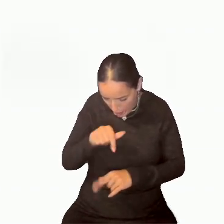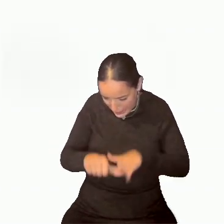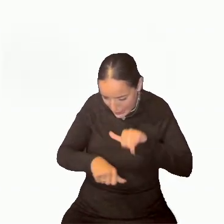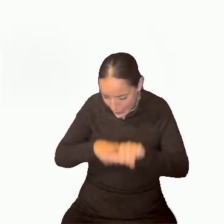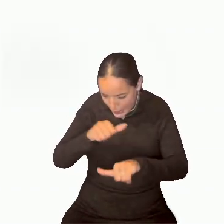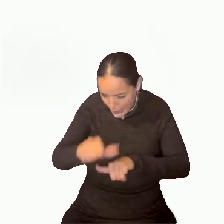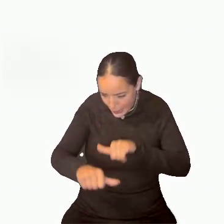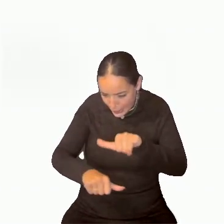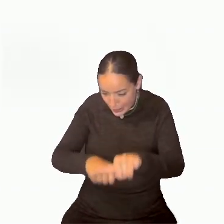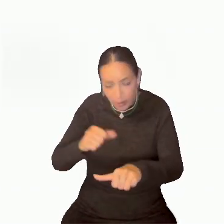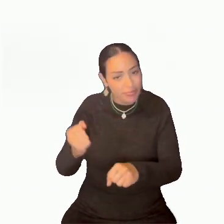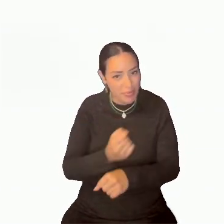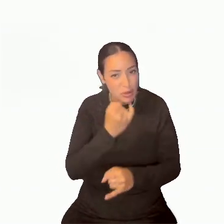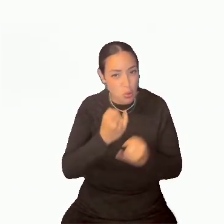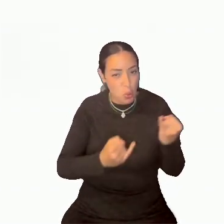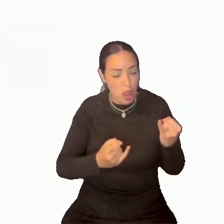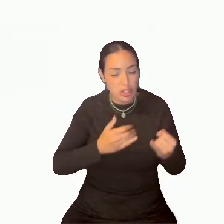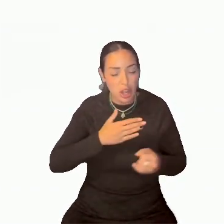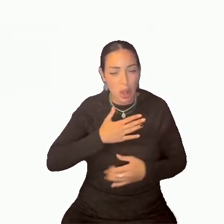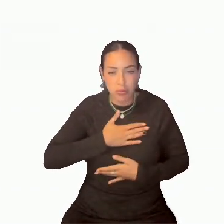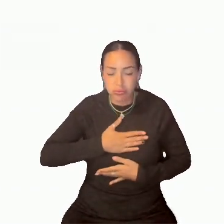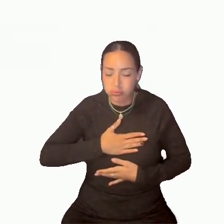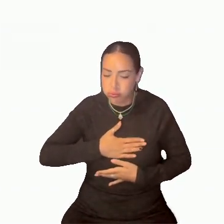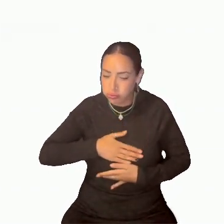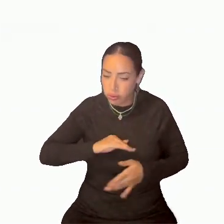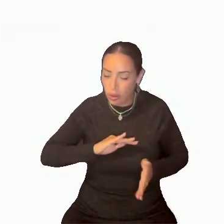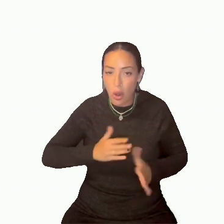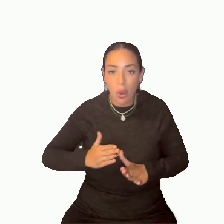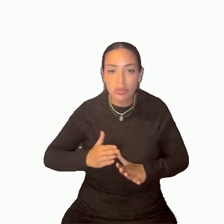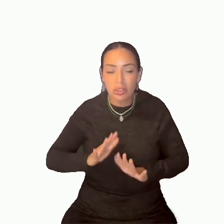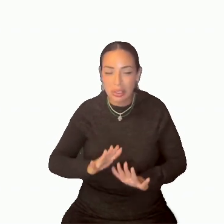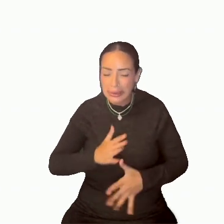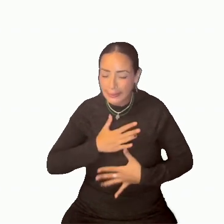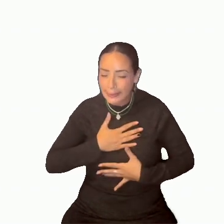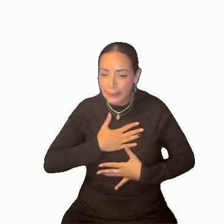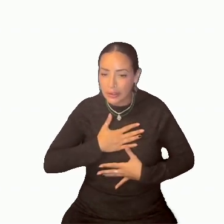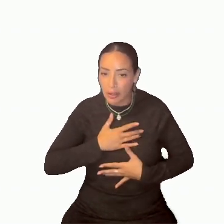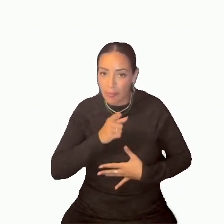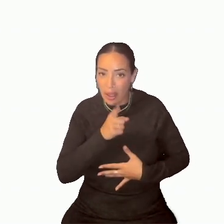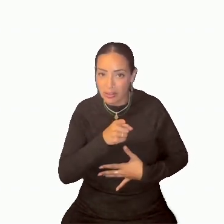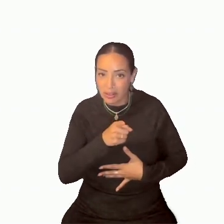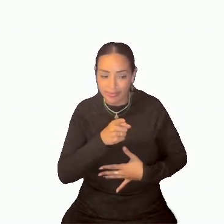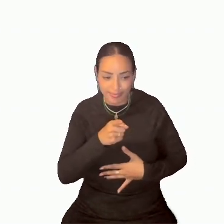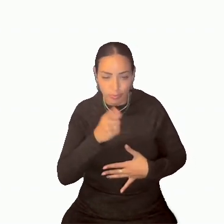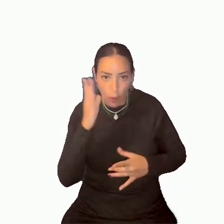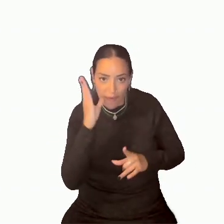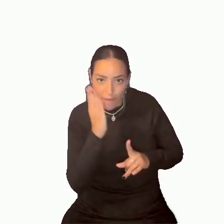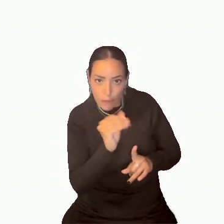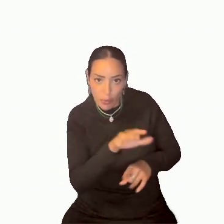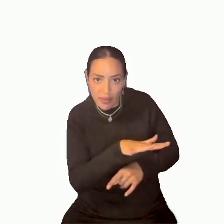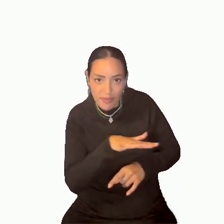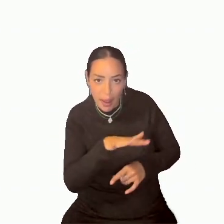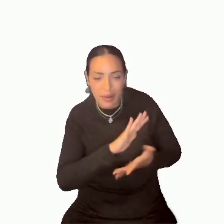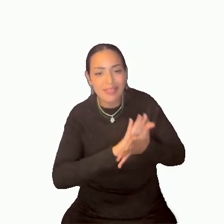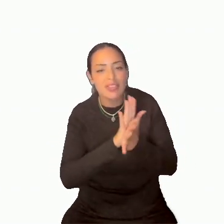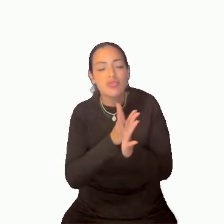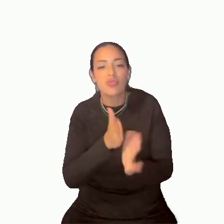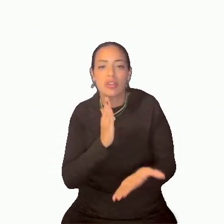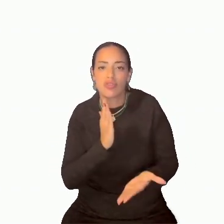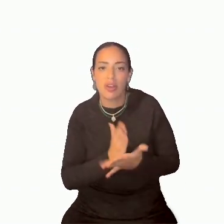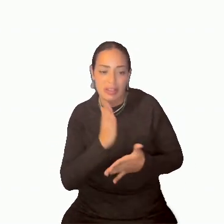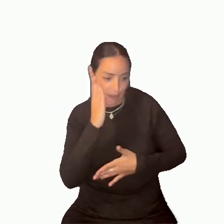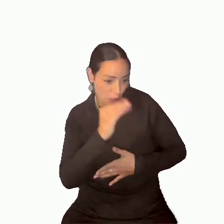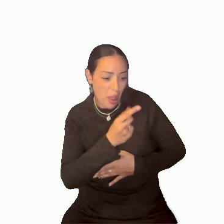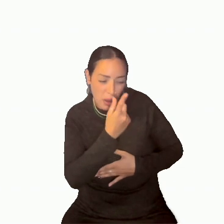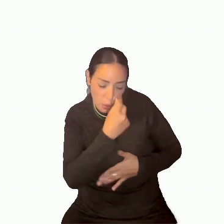of loss. However, not to be told to anticipate this until only moments before shatters trust and safety.